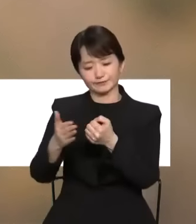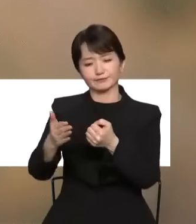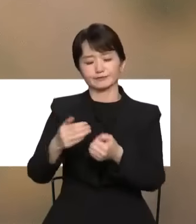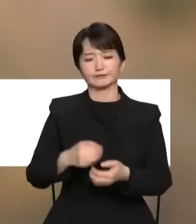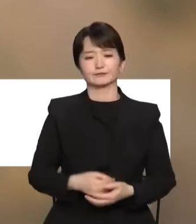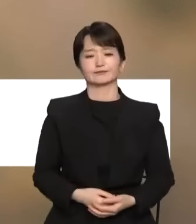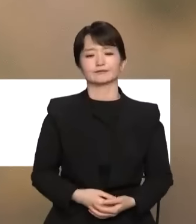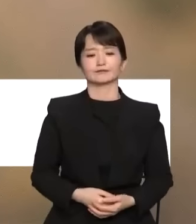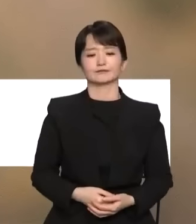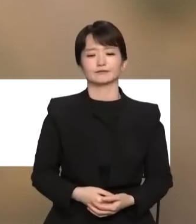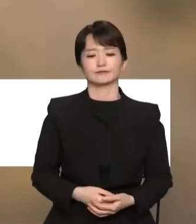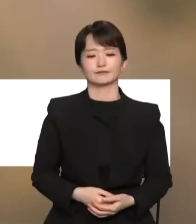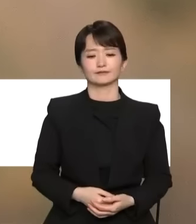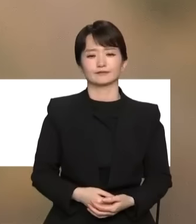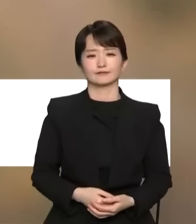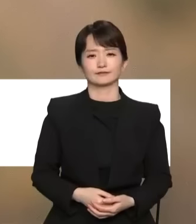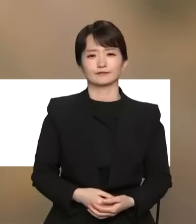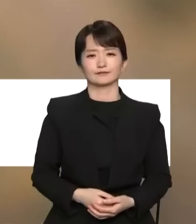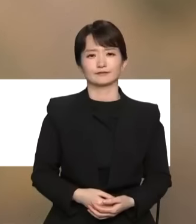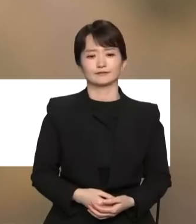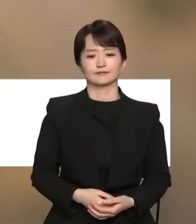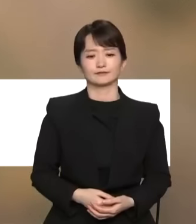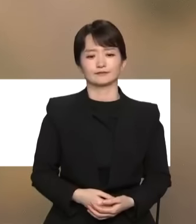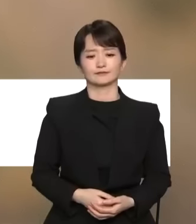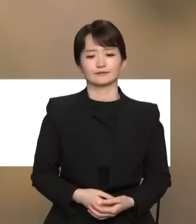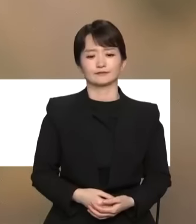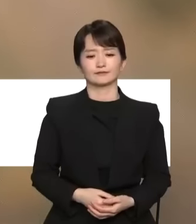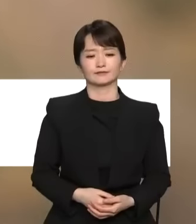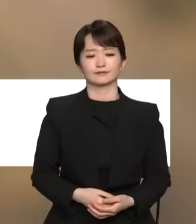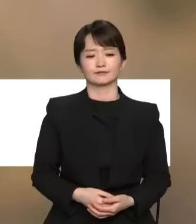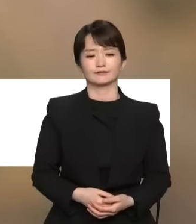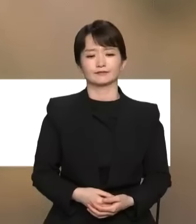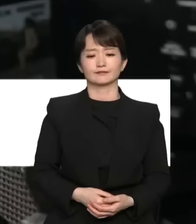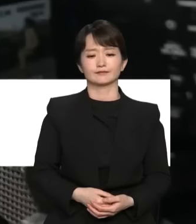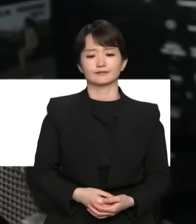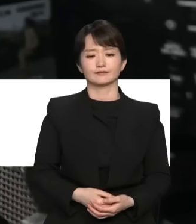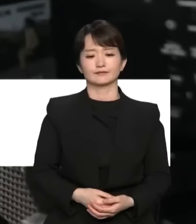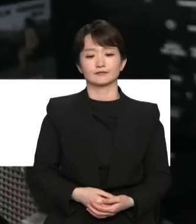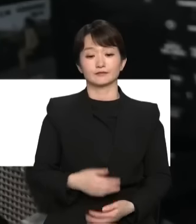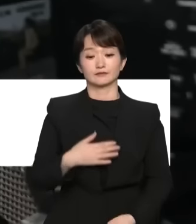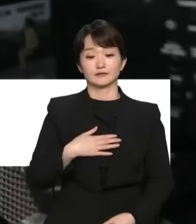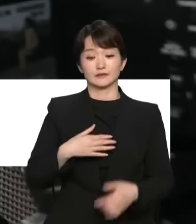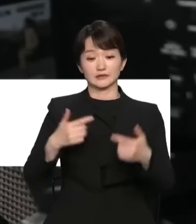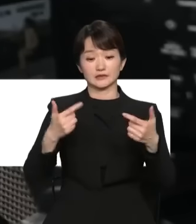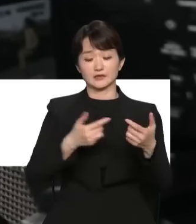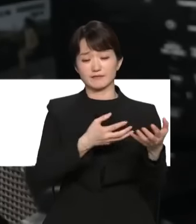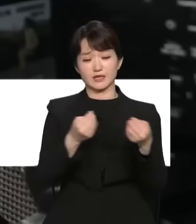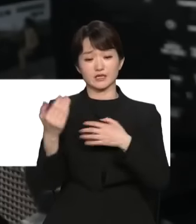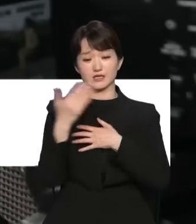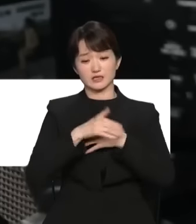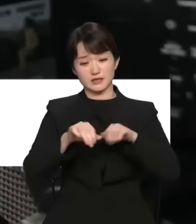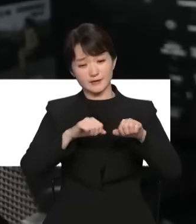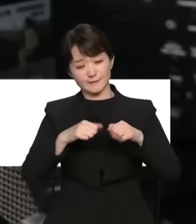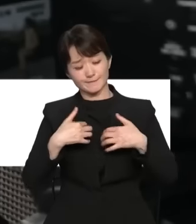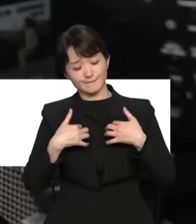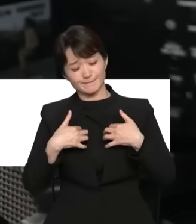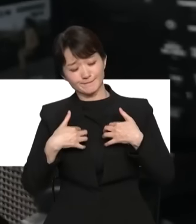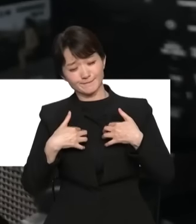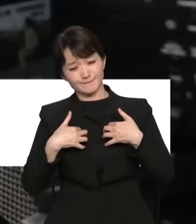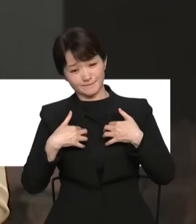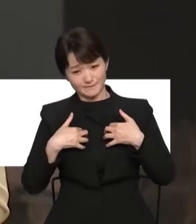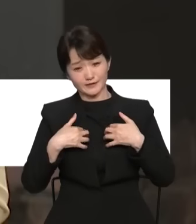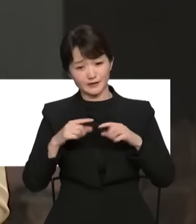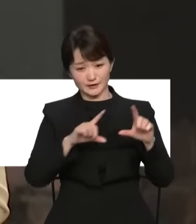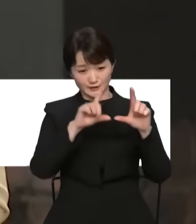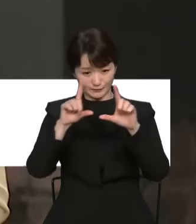football or sports is very beneficial for kids. So I had always a life with a lot of